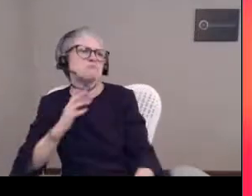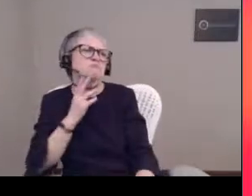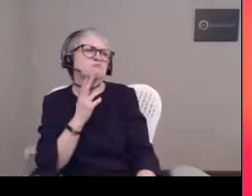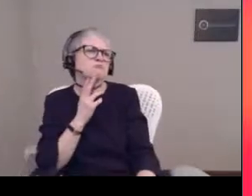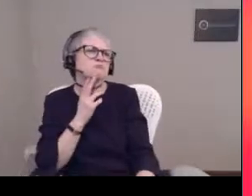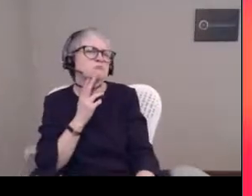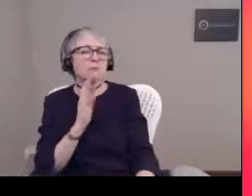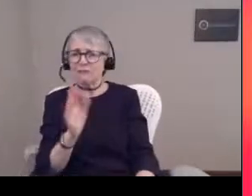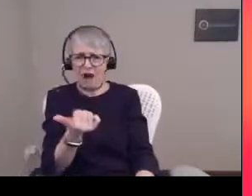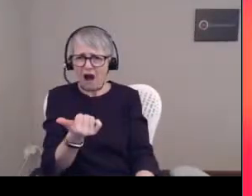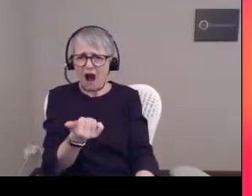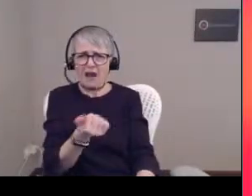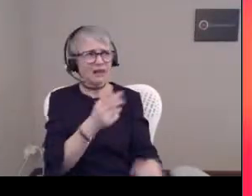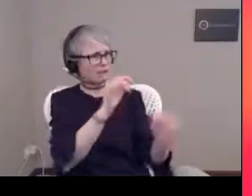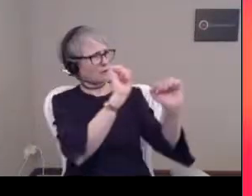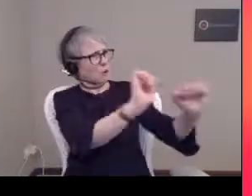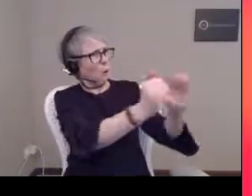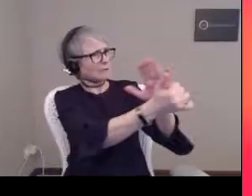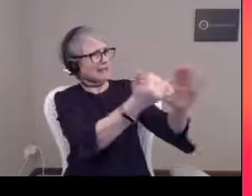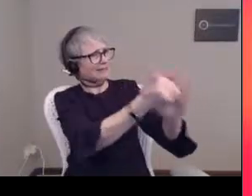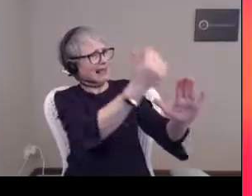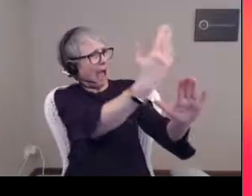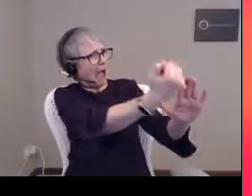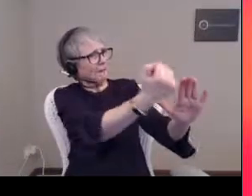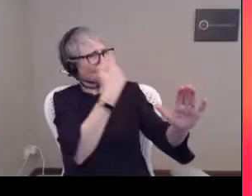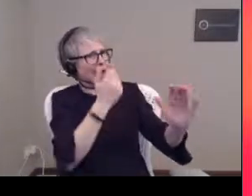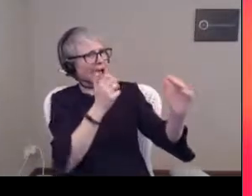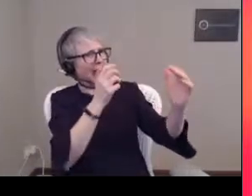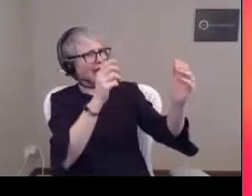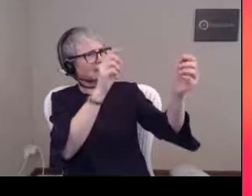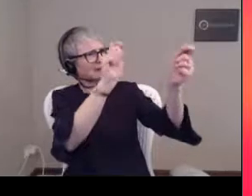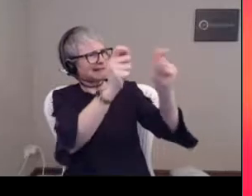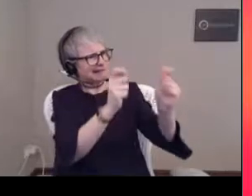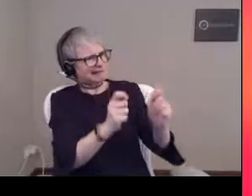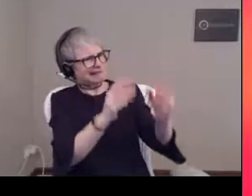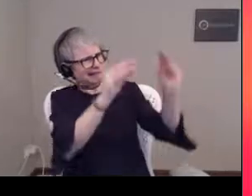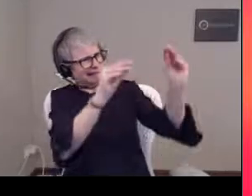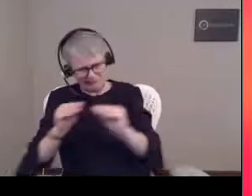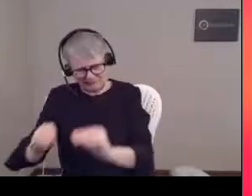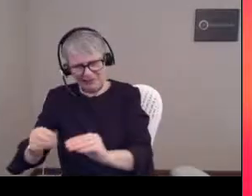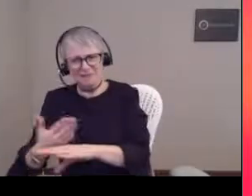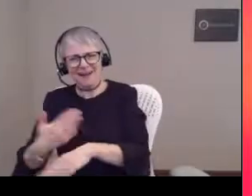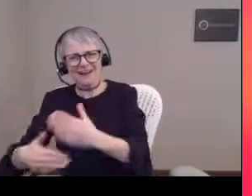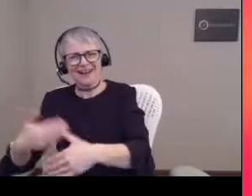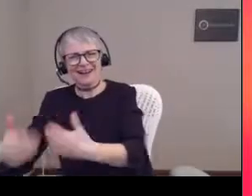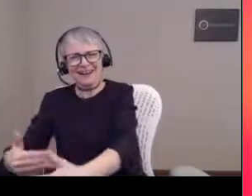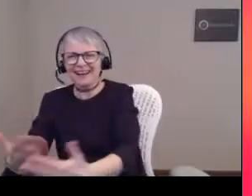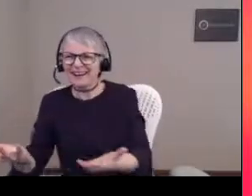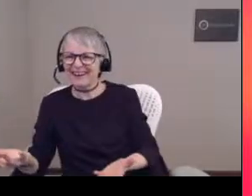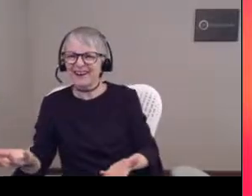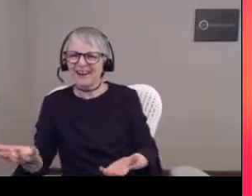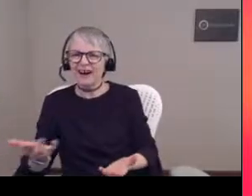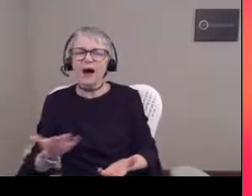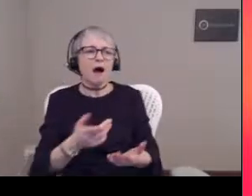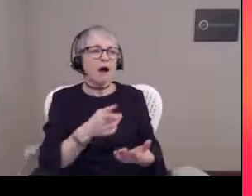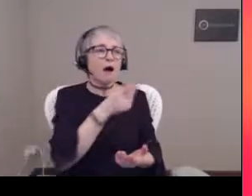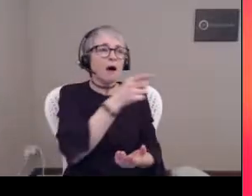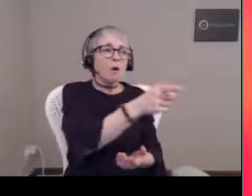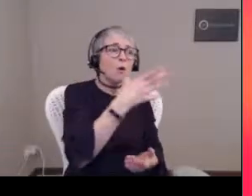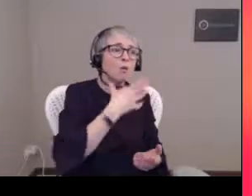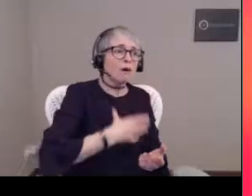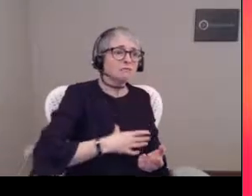in, I think the concern sometimes comes that people are going to make a drop in money to take an opportunity, and how